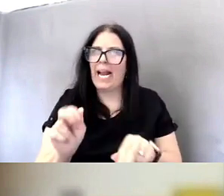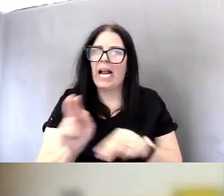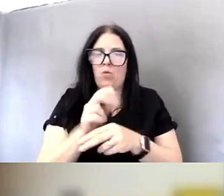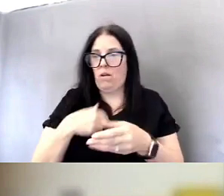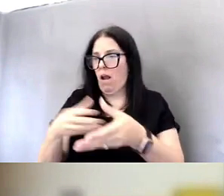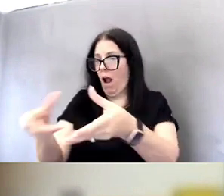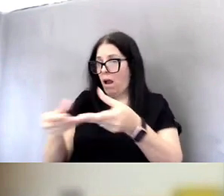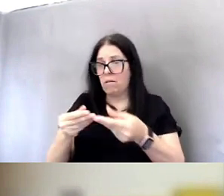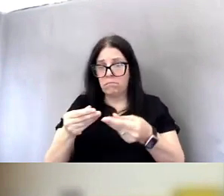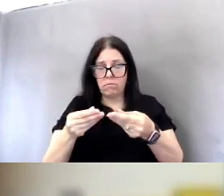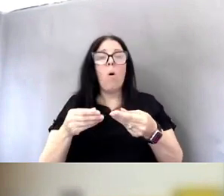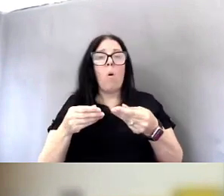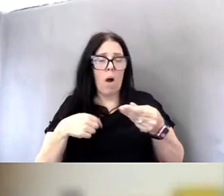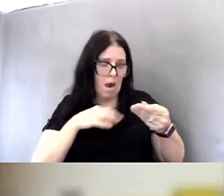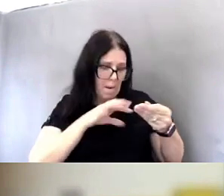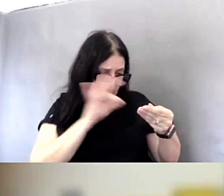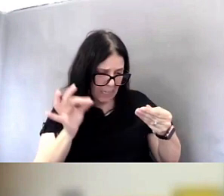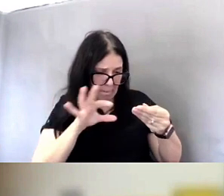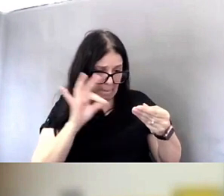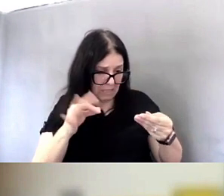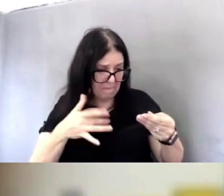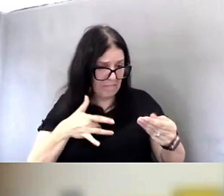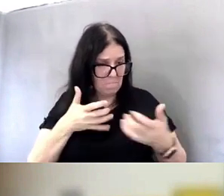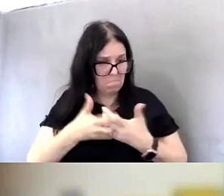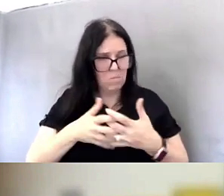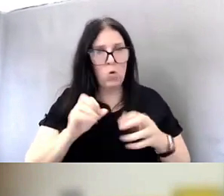and decide, does this work for me?